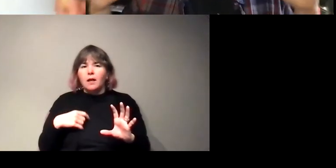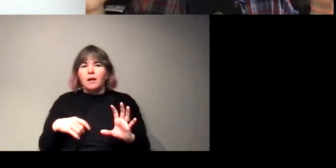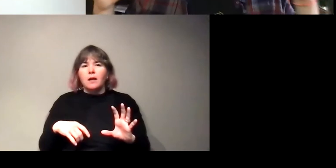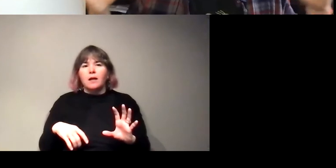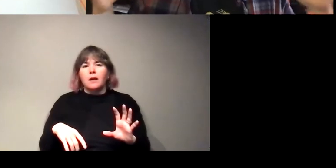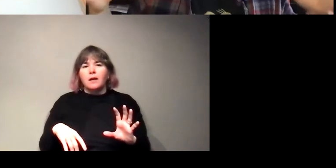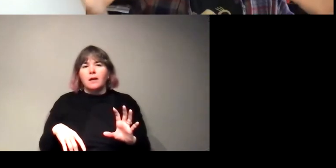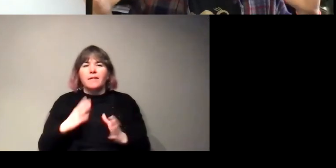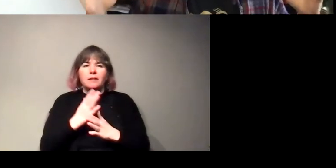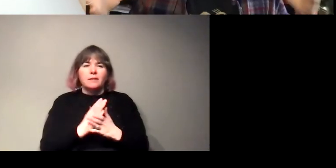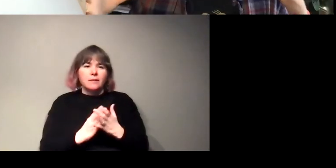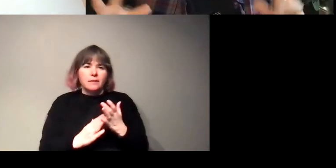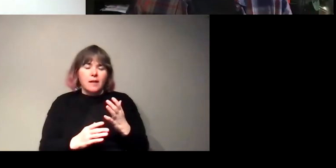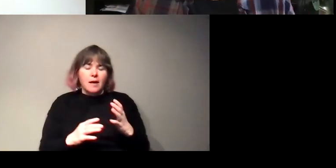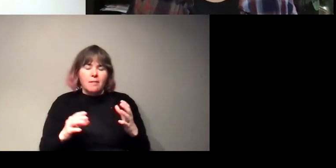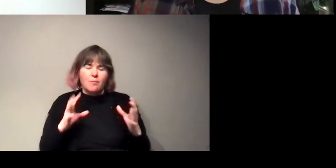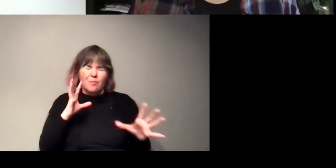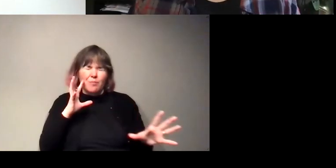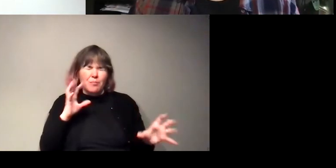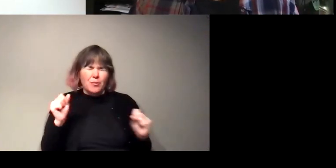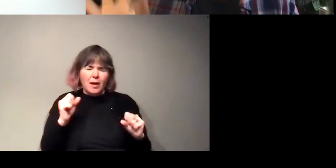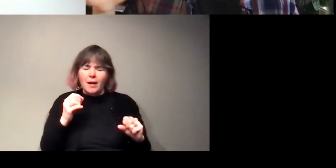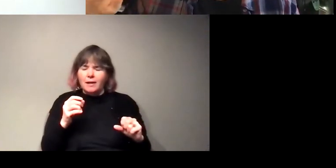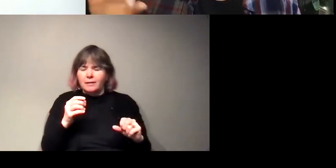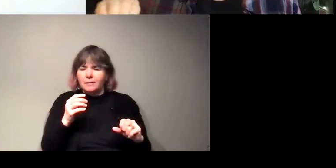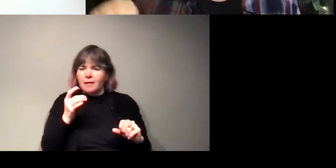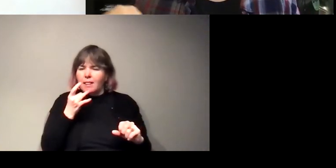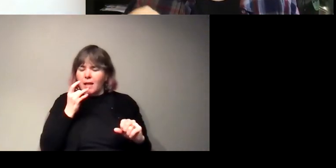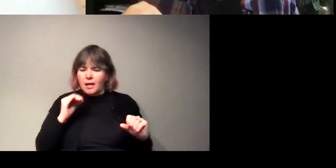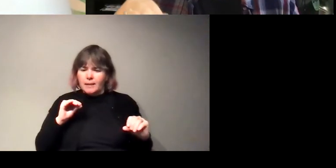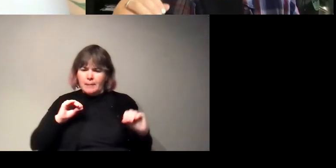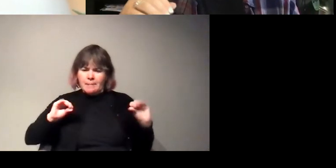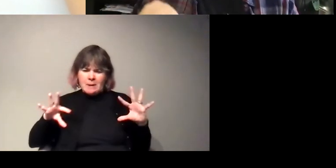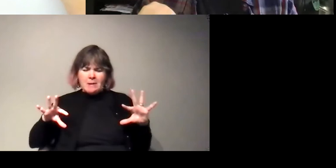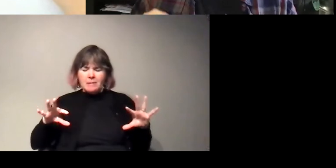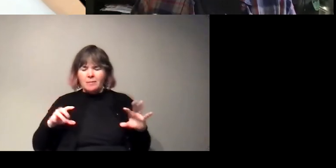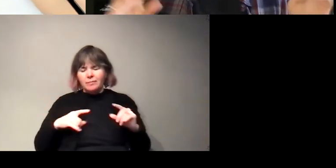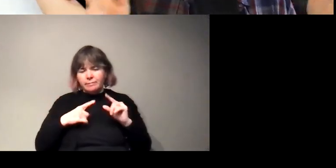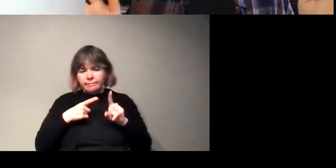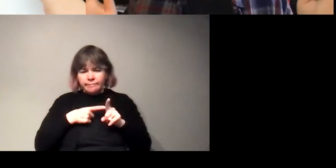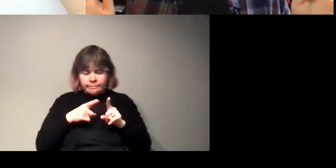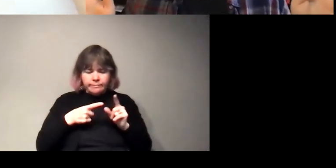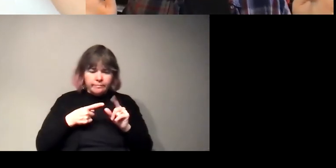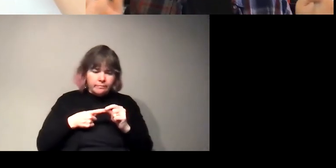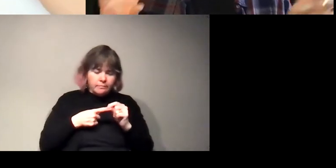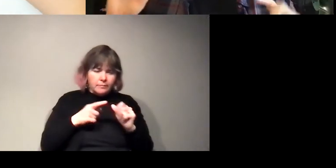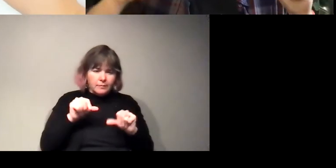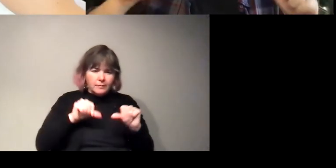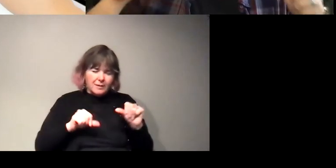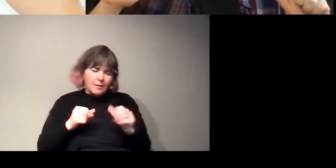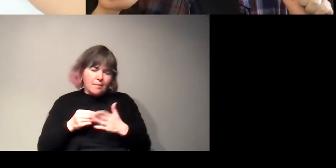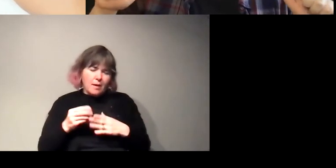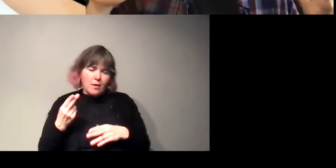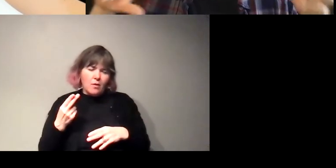some like really really bright lights that you can use that are this like special science kind that you can technically get at Home Depot, but you have to